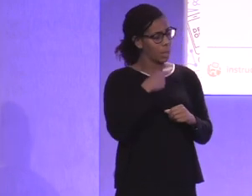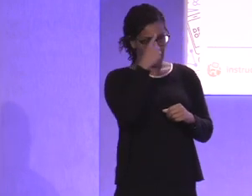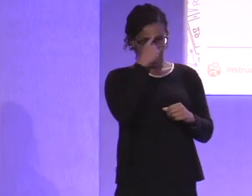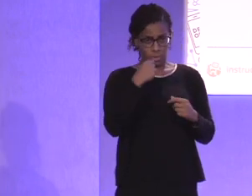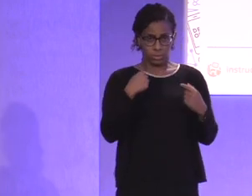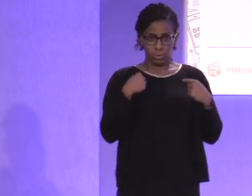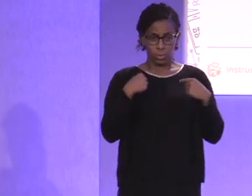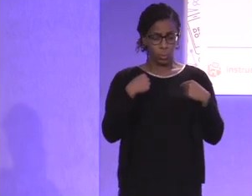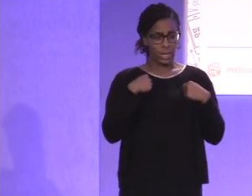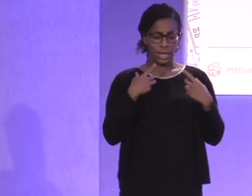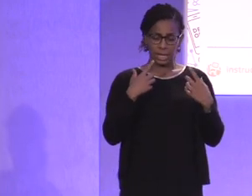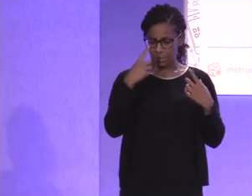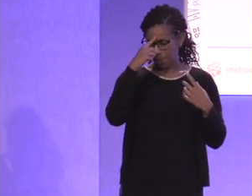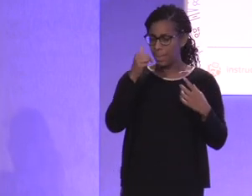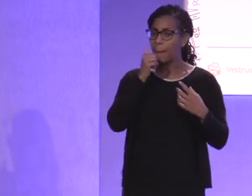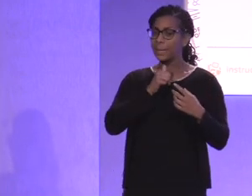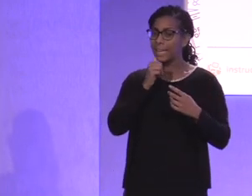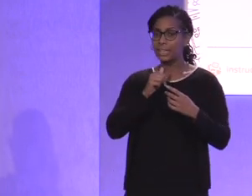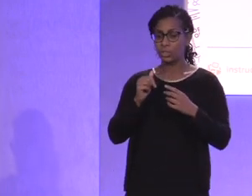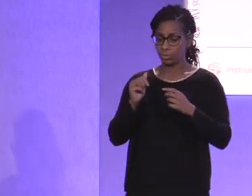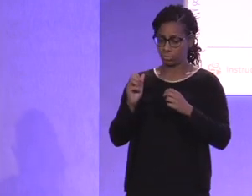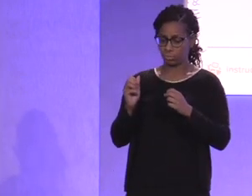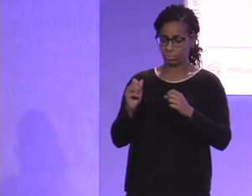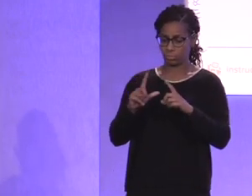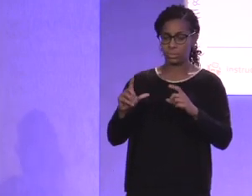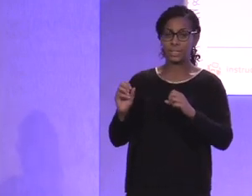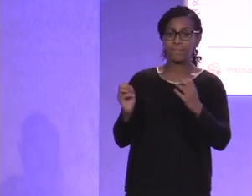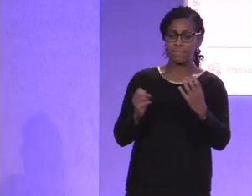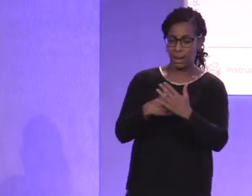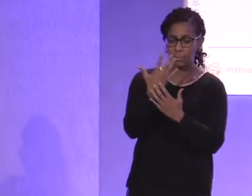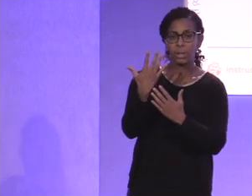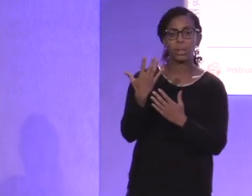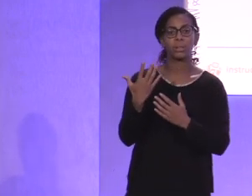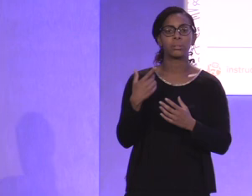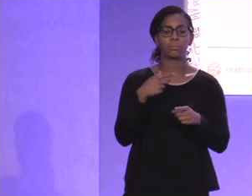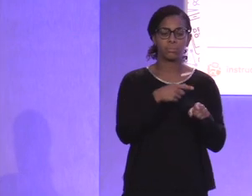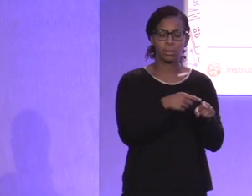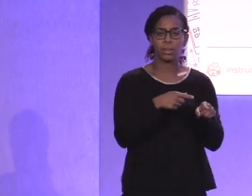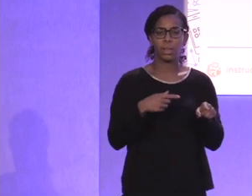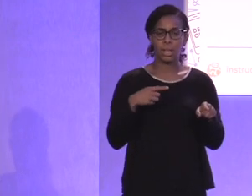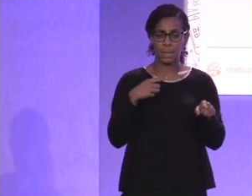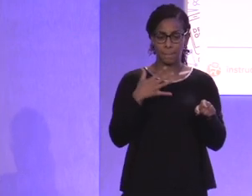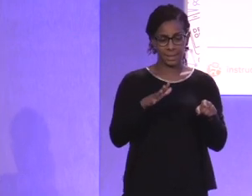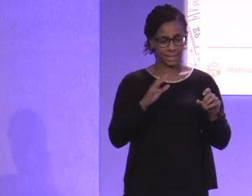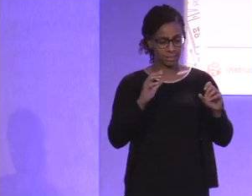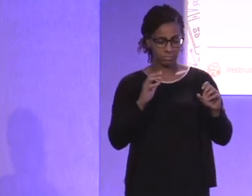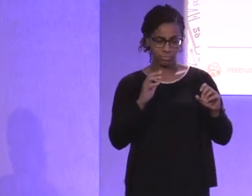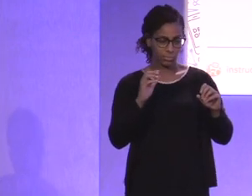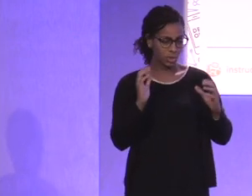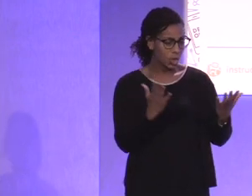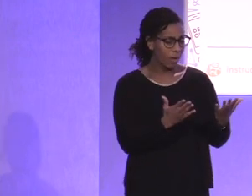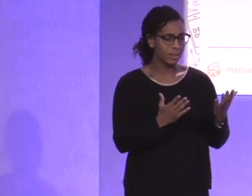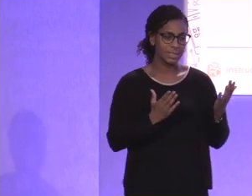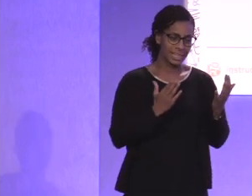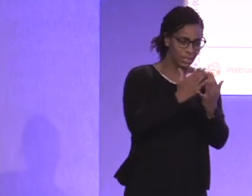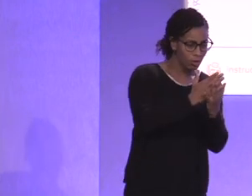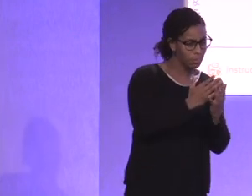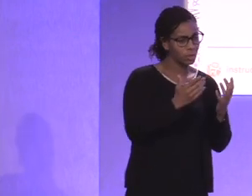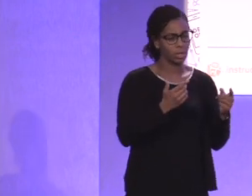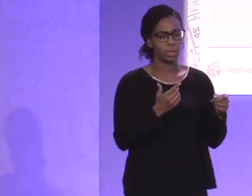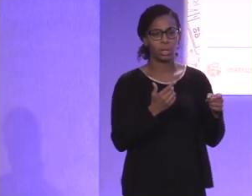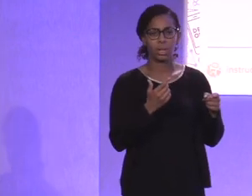both from the application development side and the platform side, that when there has been service interruption and we